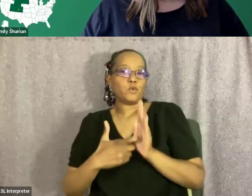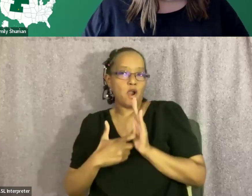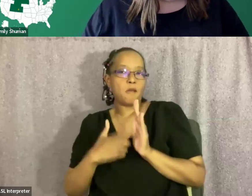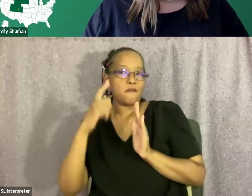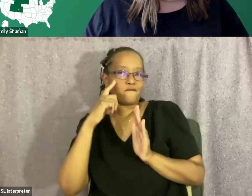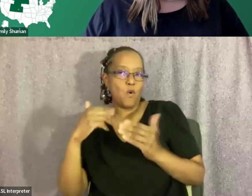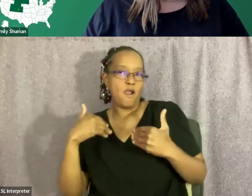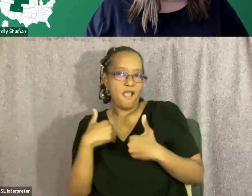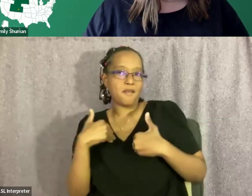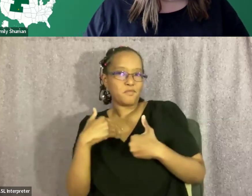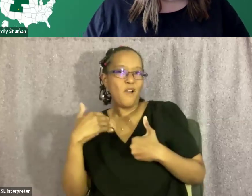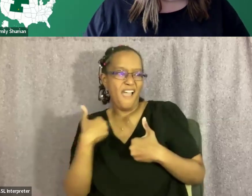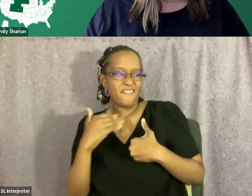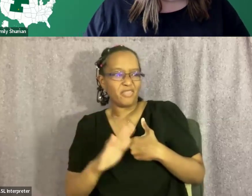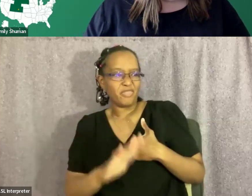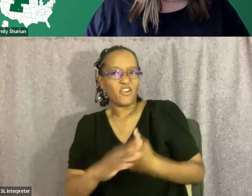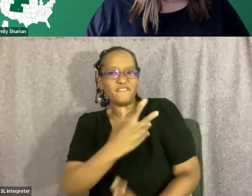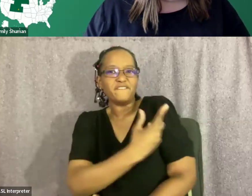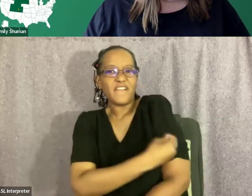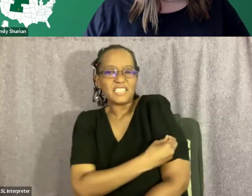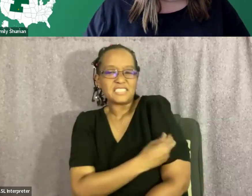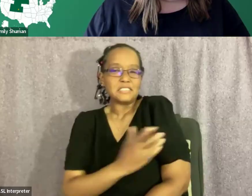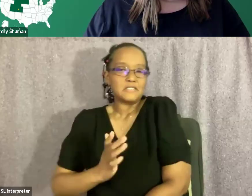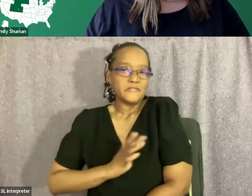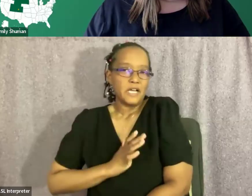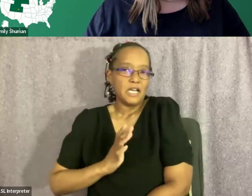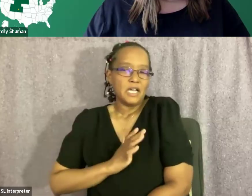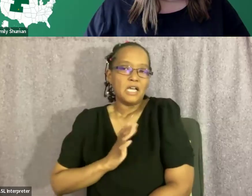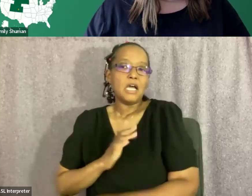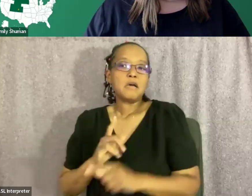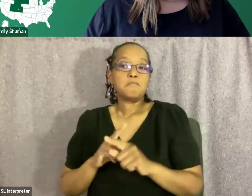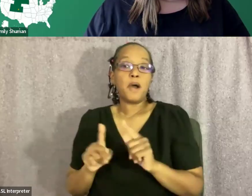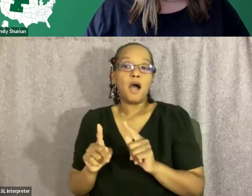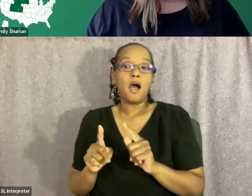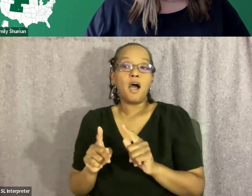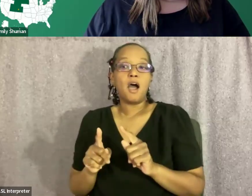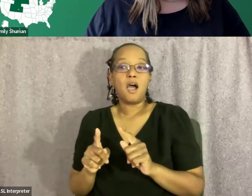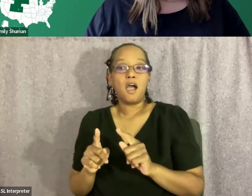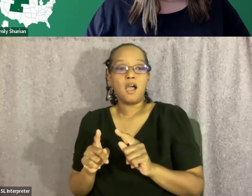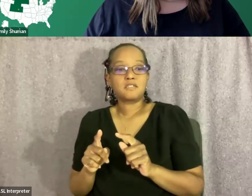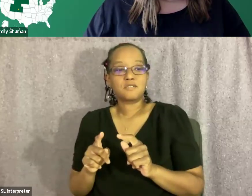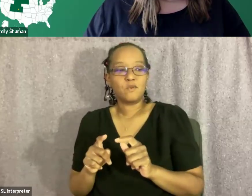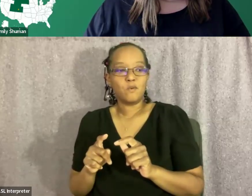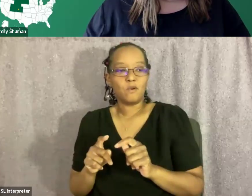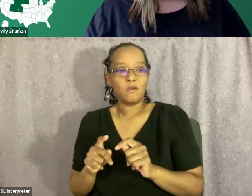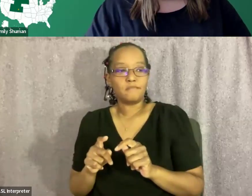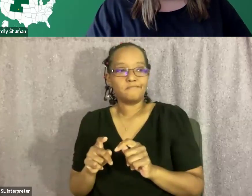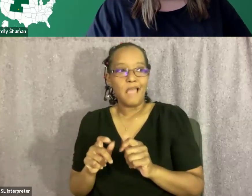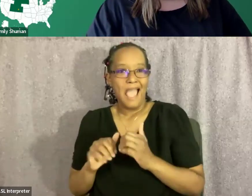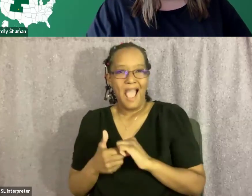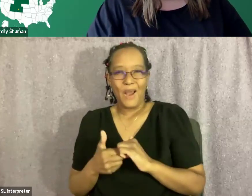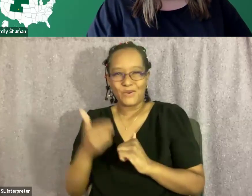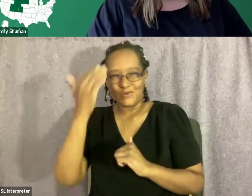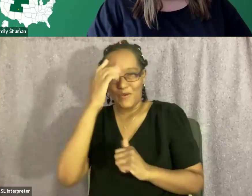for dogs to be vaccinated, and that's fine. But the enforcement of that is going to be with that